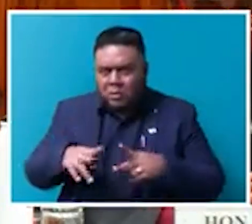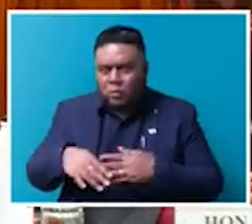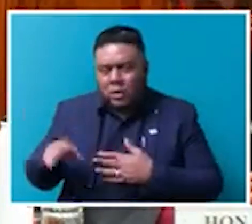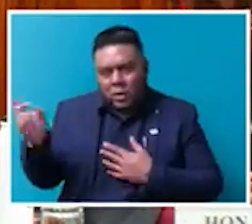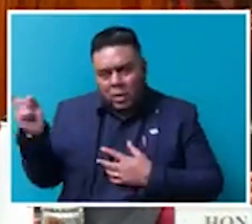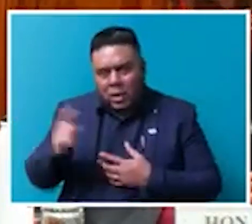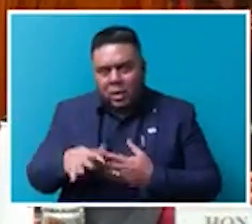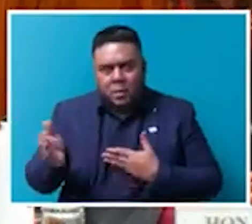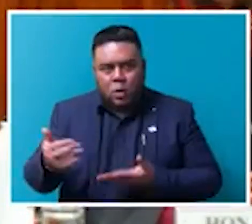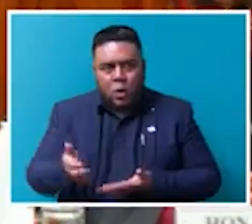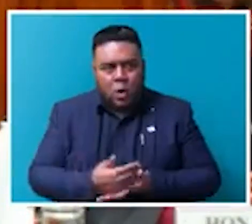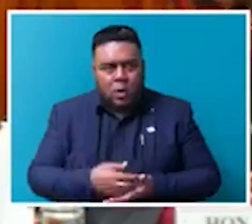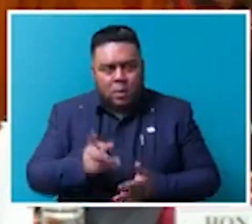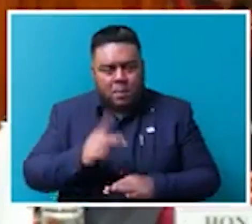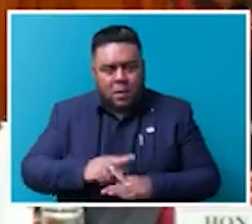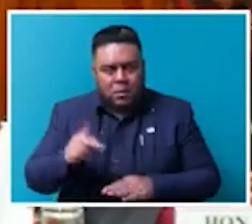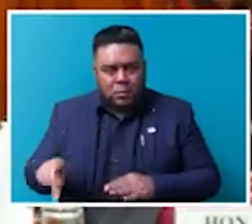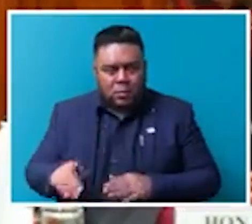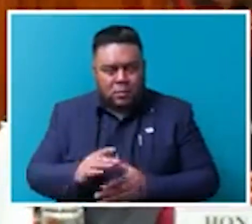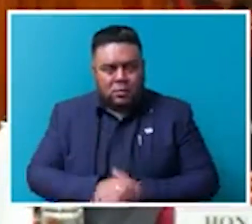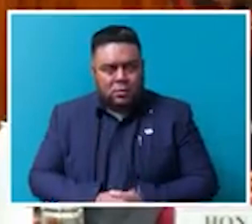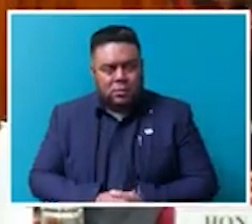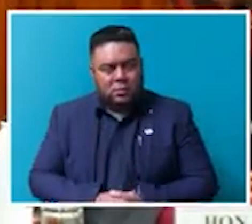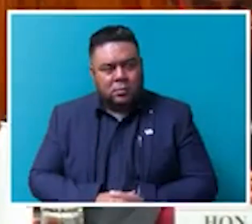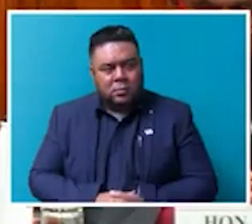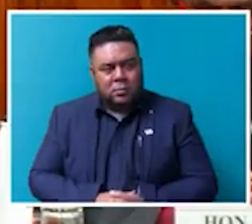their passport,